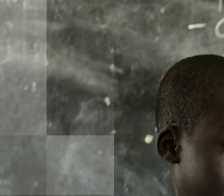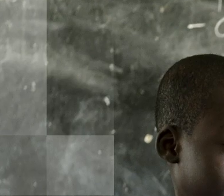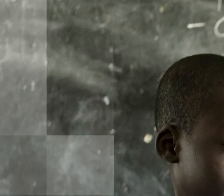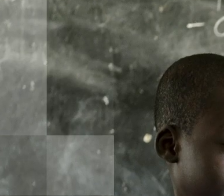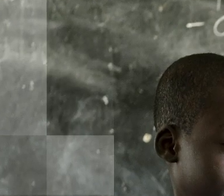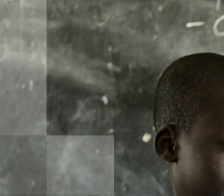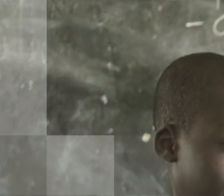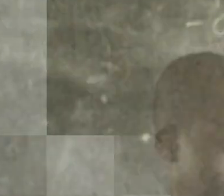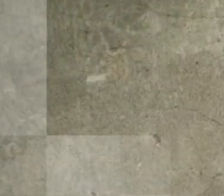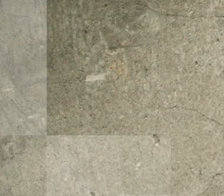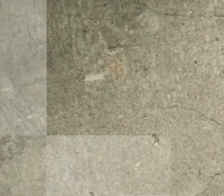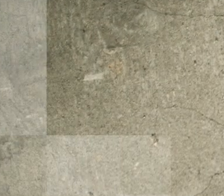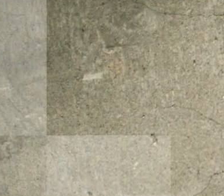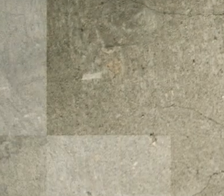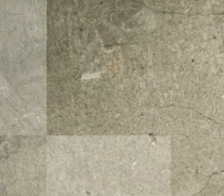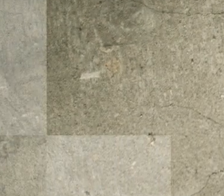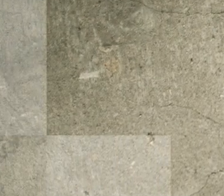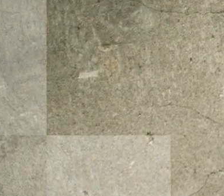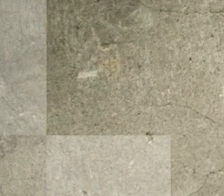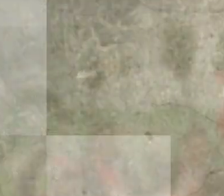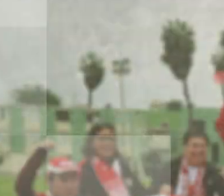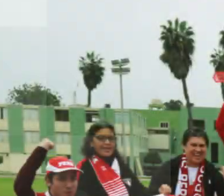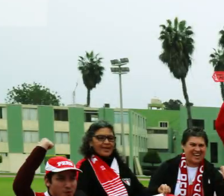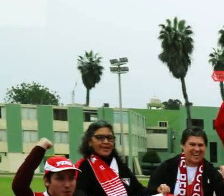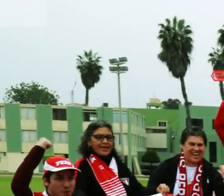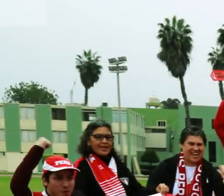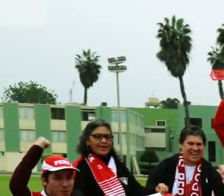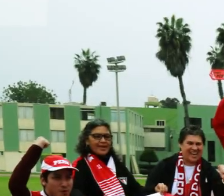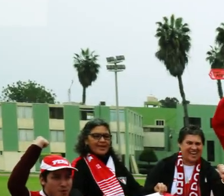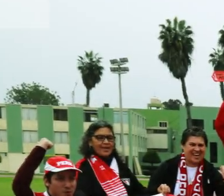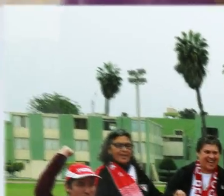Photographs of children with disabilities from around the world.